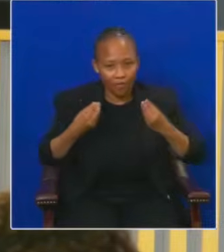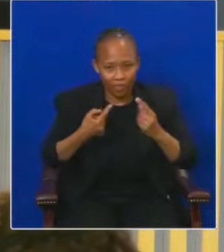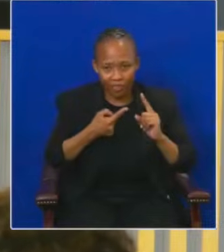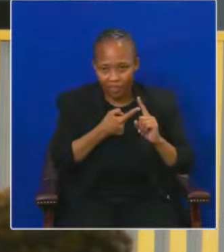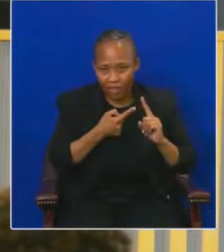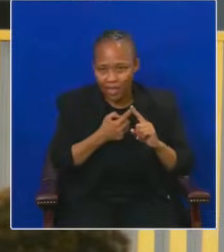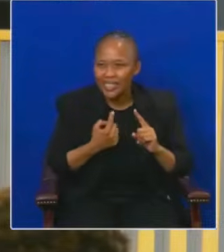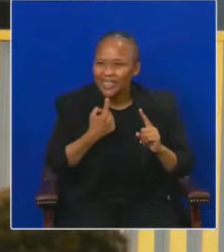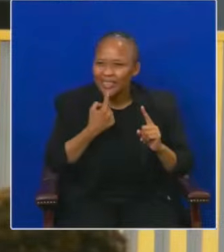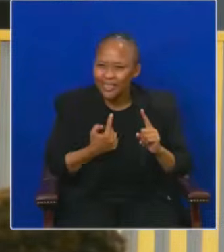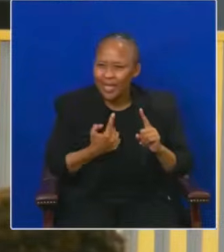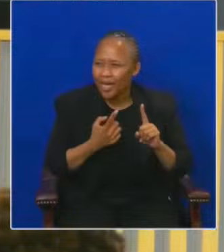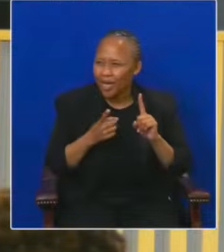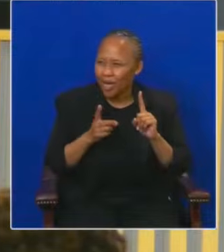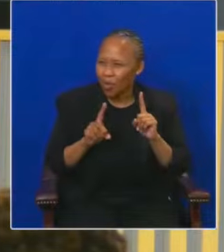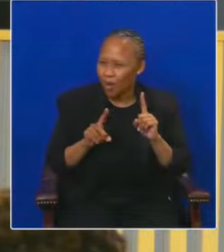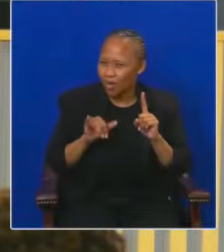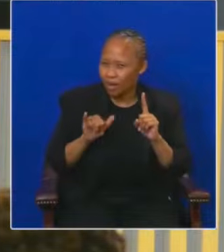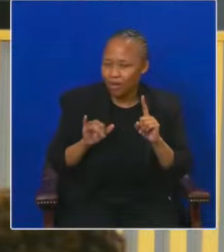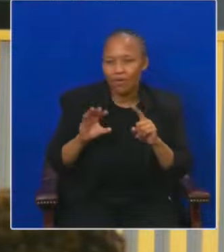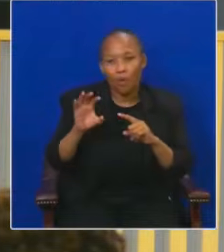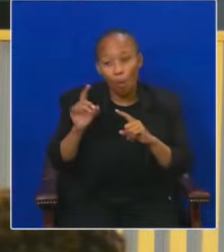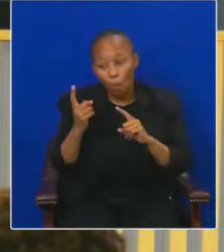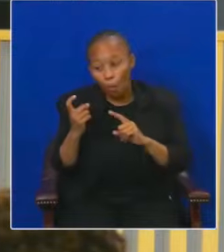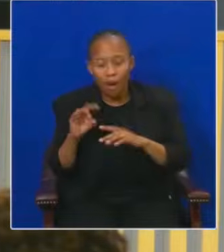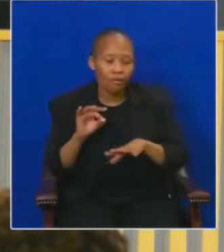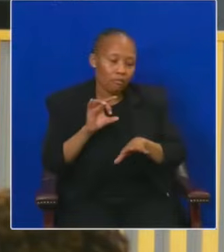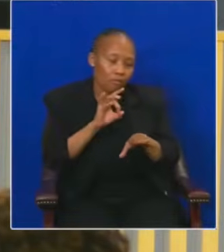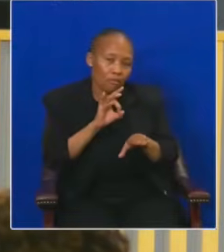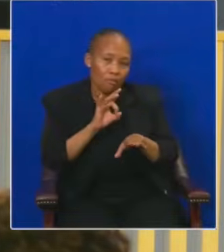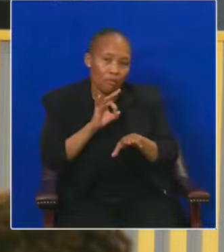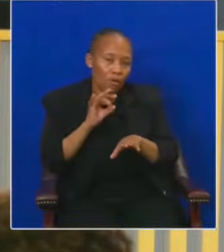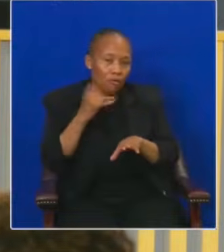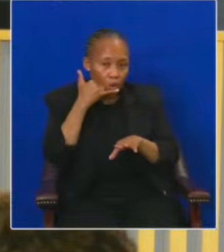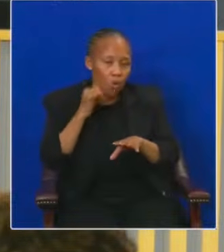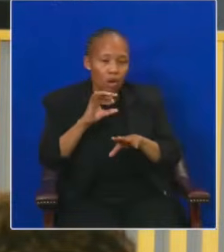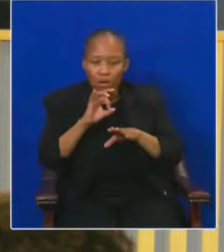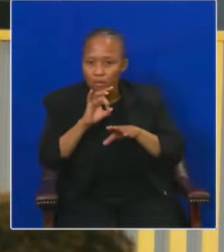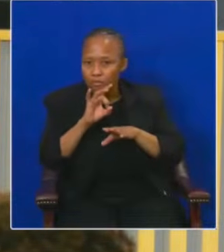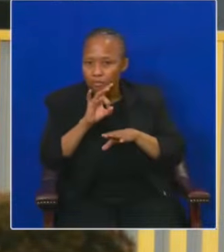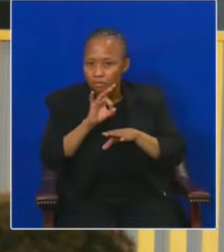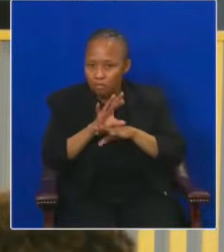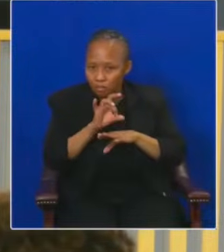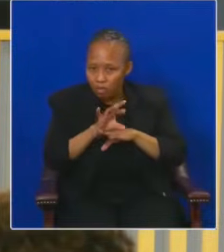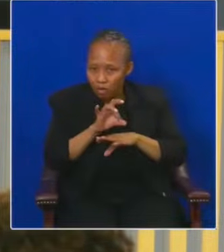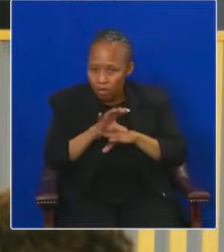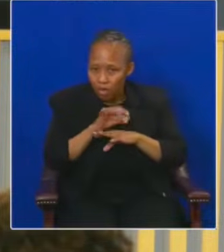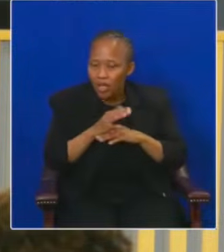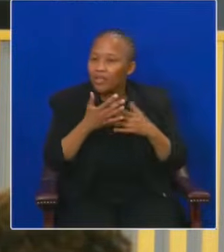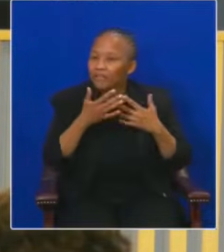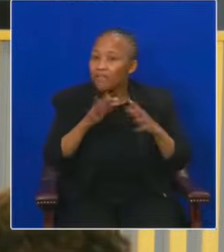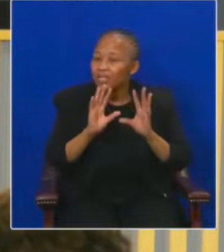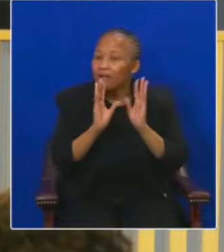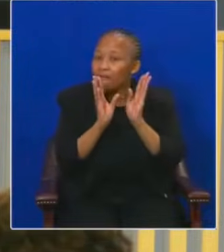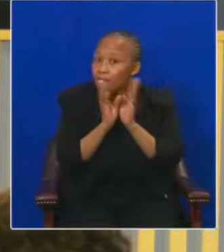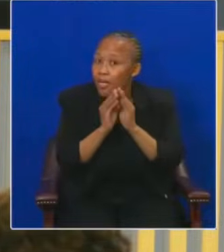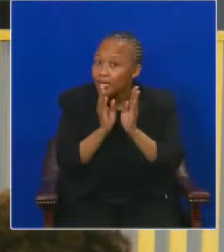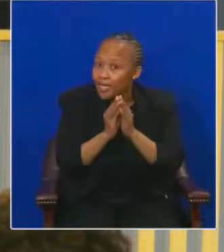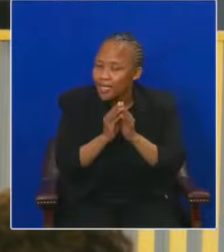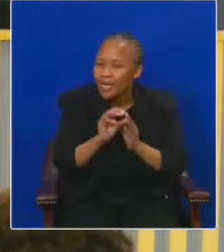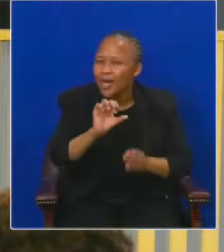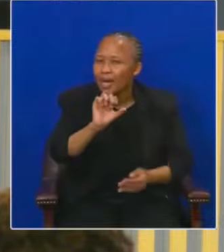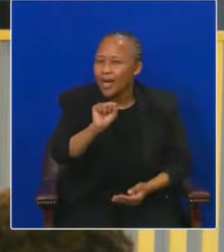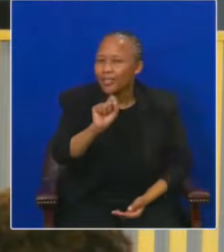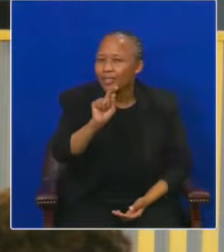one advising that we were attending a briefing at STF offices at 1407,